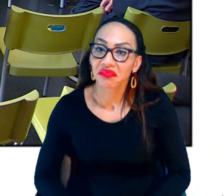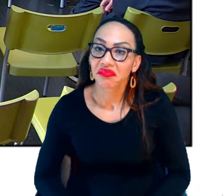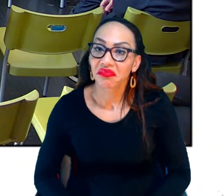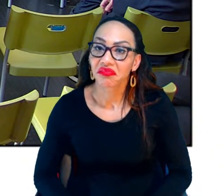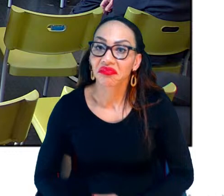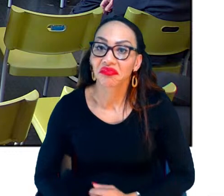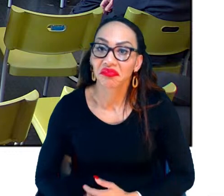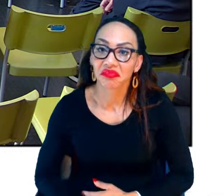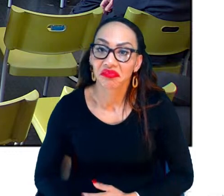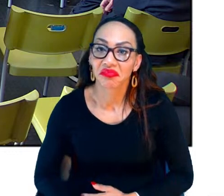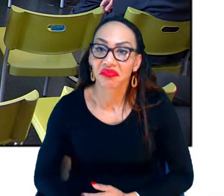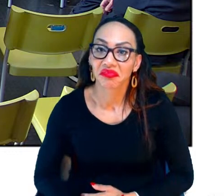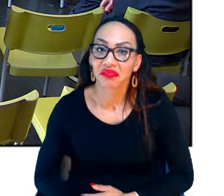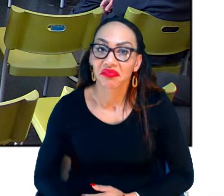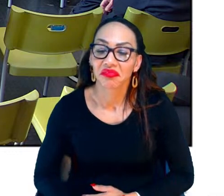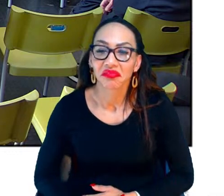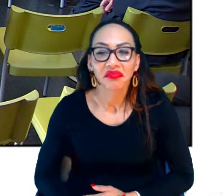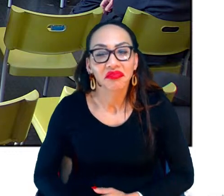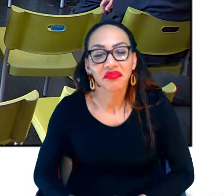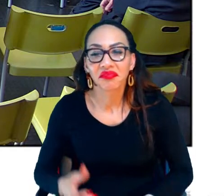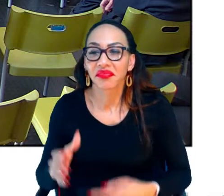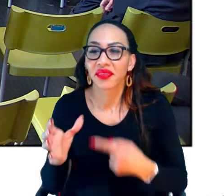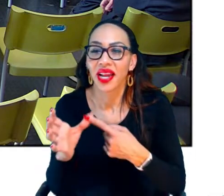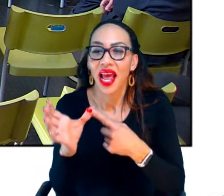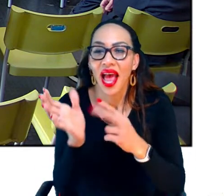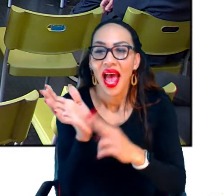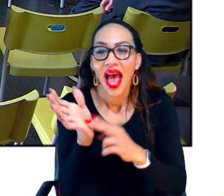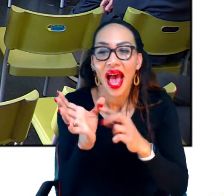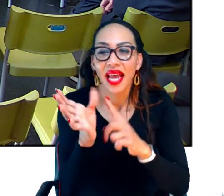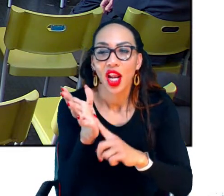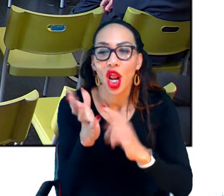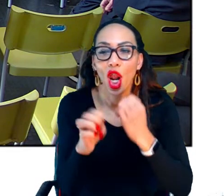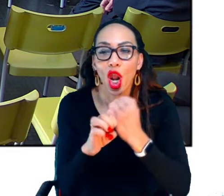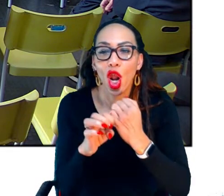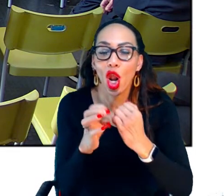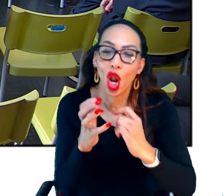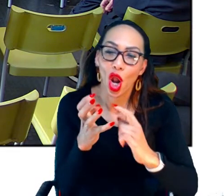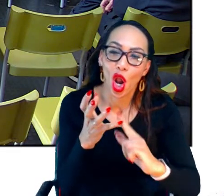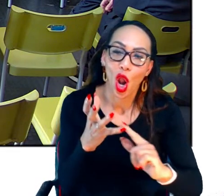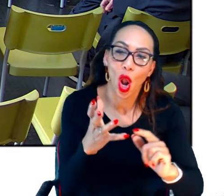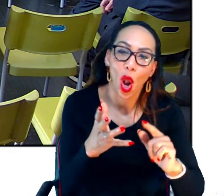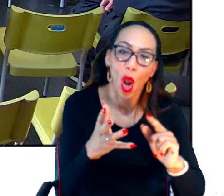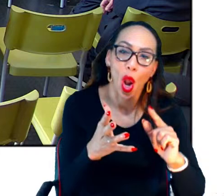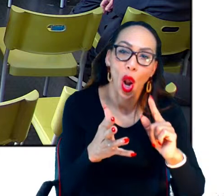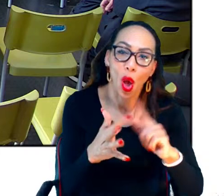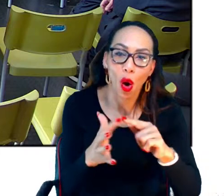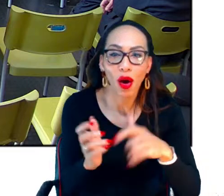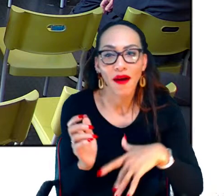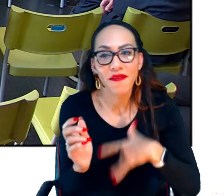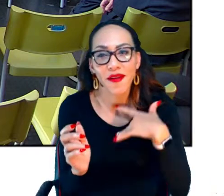there's something about analog, working analog, and the fact that I find it more tactile in a way,